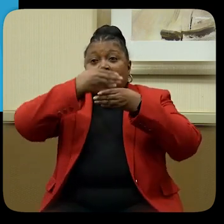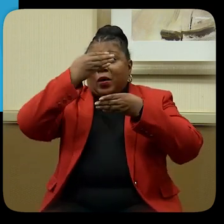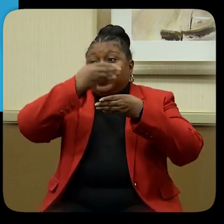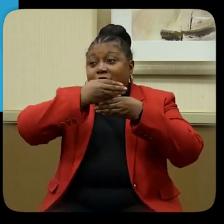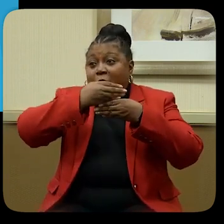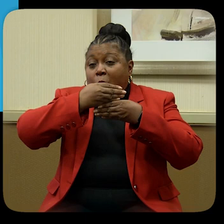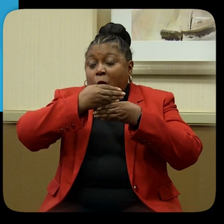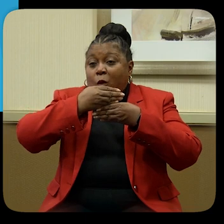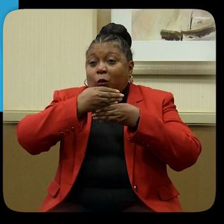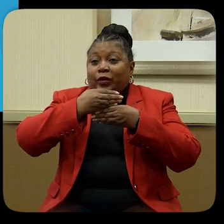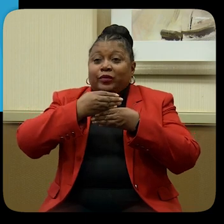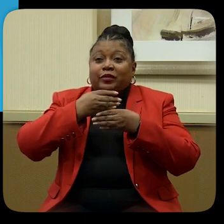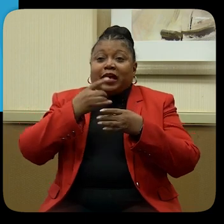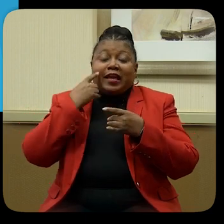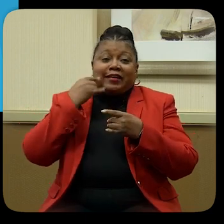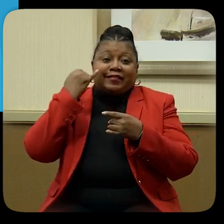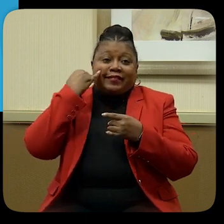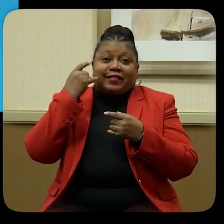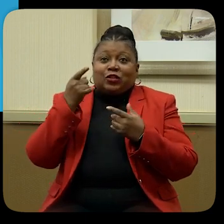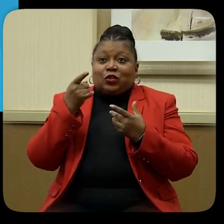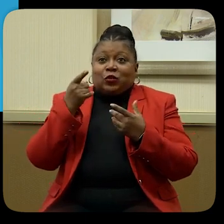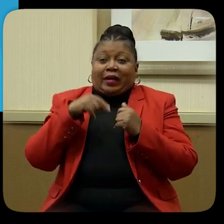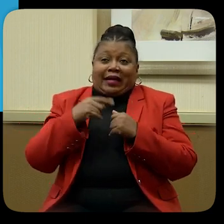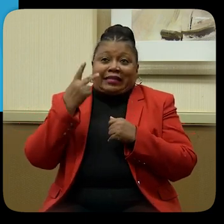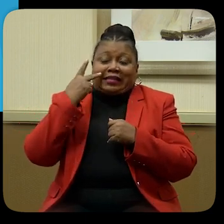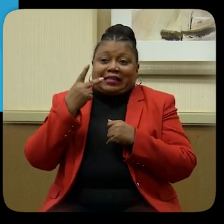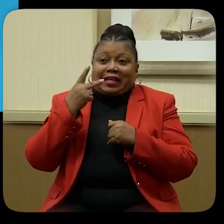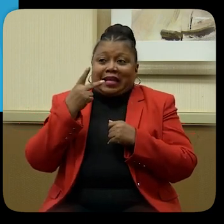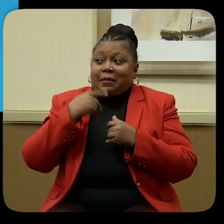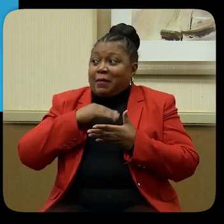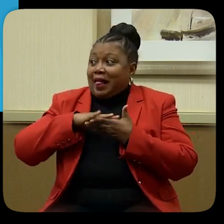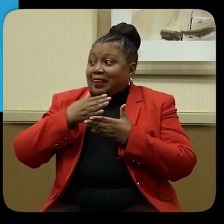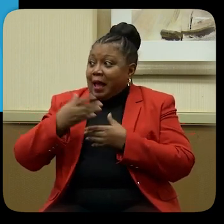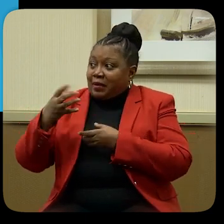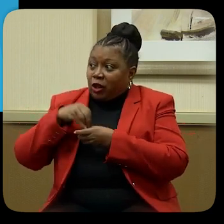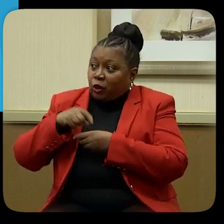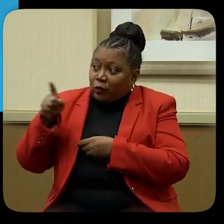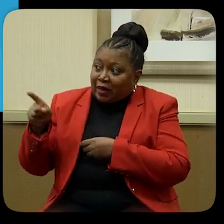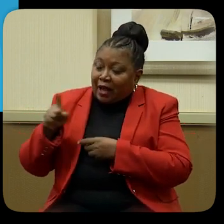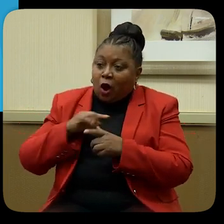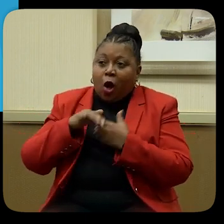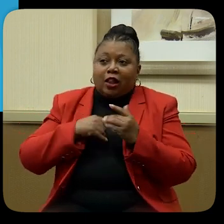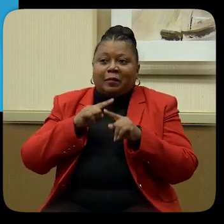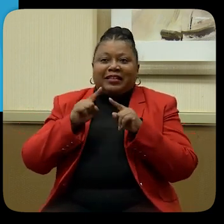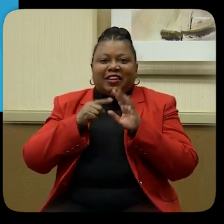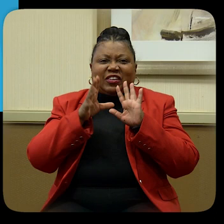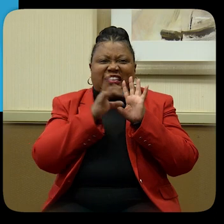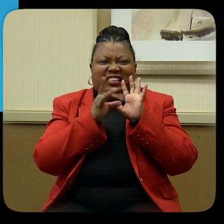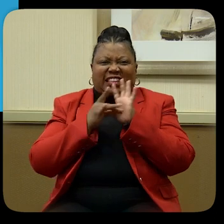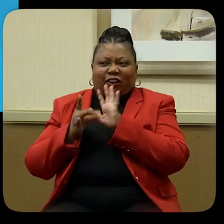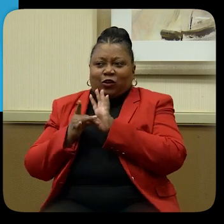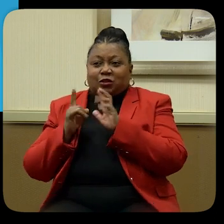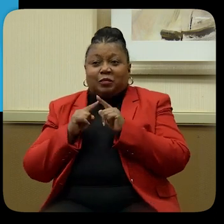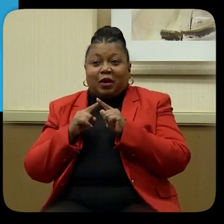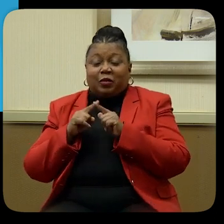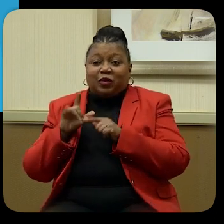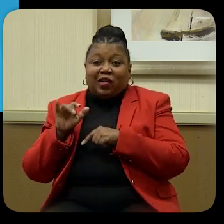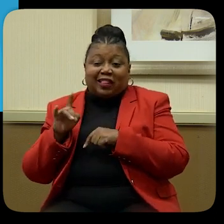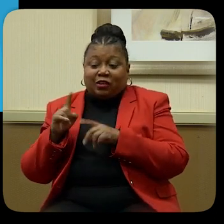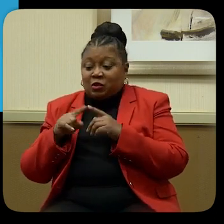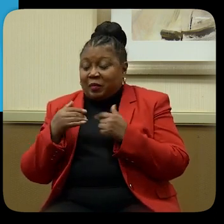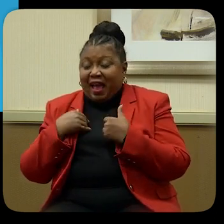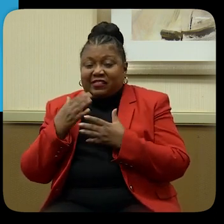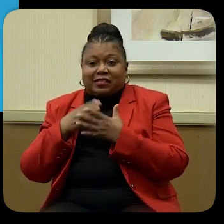window? If you can see my laptop, I include like all my different stickers, or maybe on your lanyard you